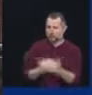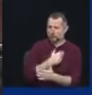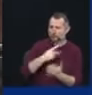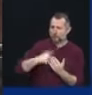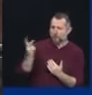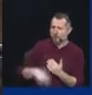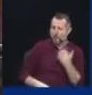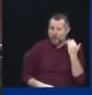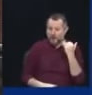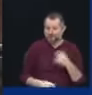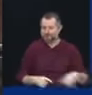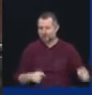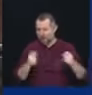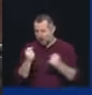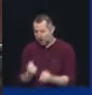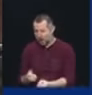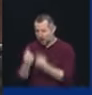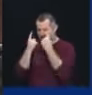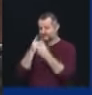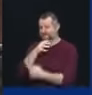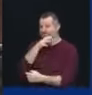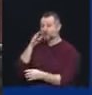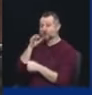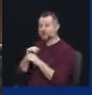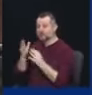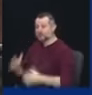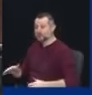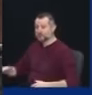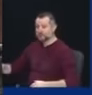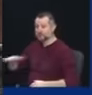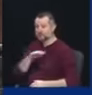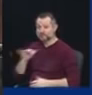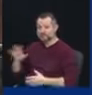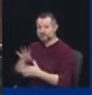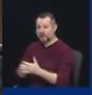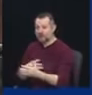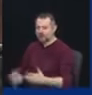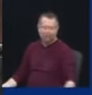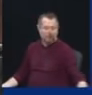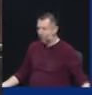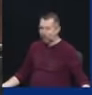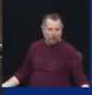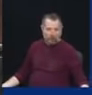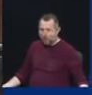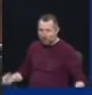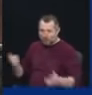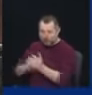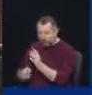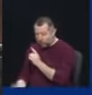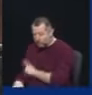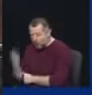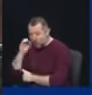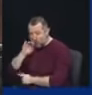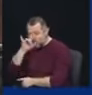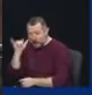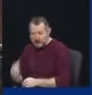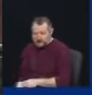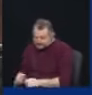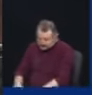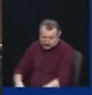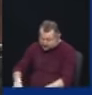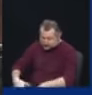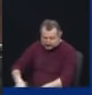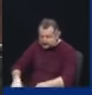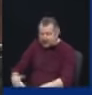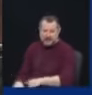agricultural workers have demanding schedules. We understand we tend to be in rural parts of the state. It's